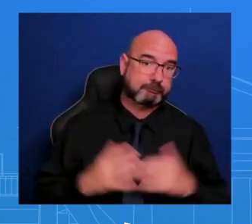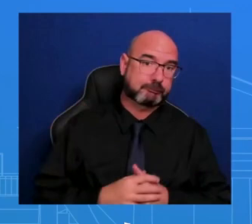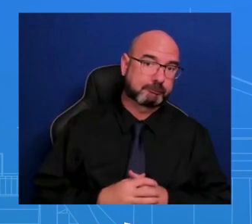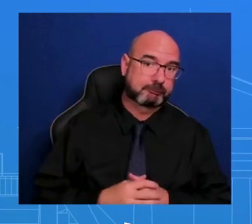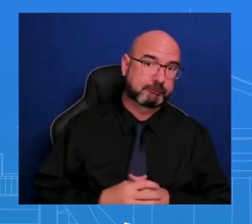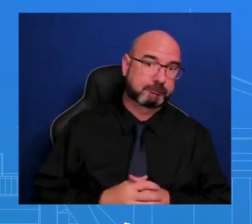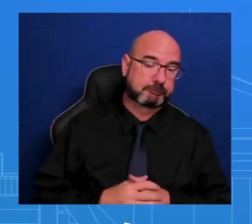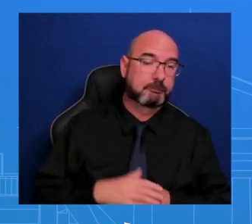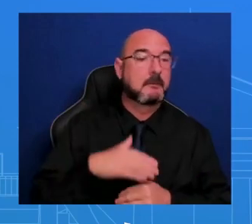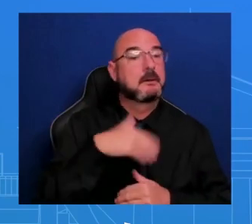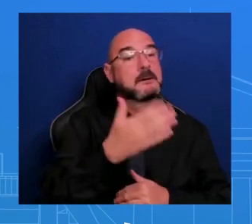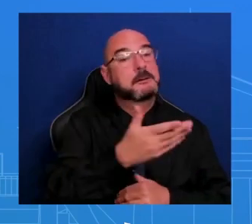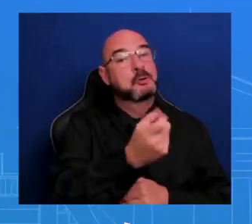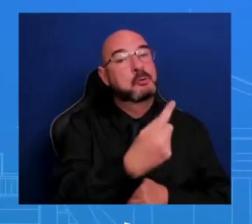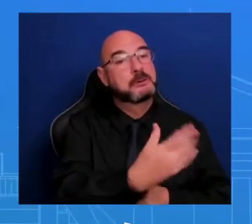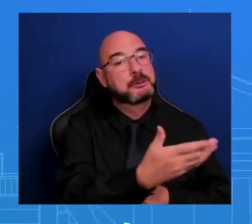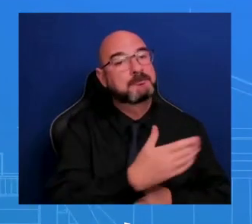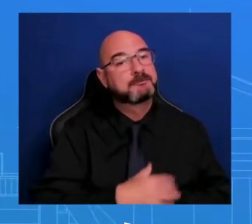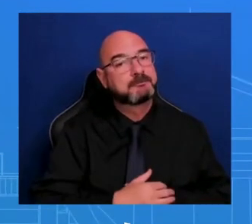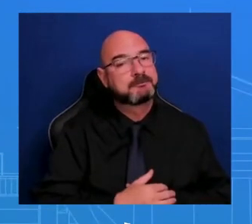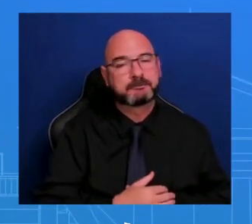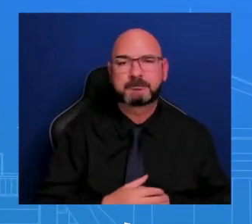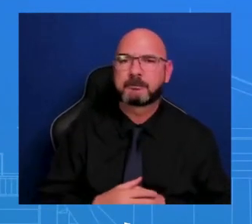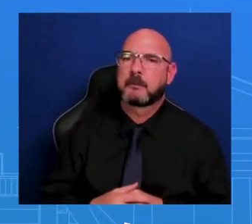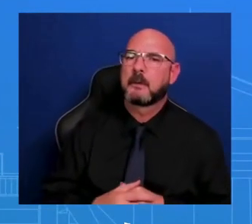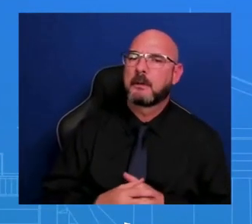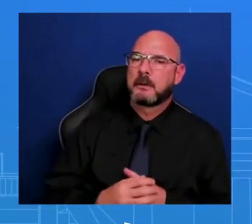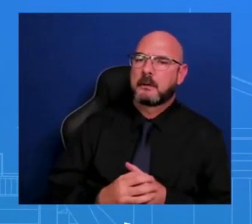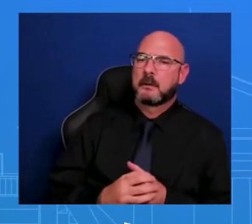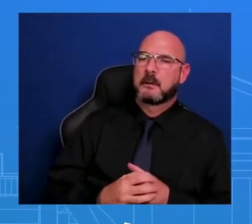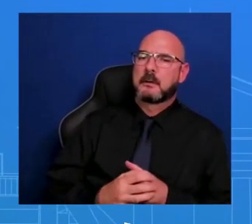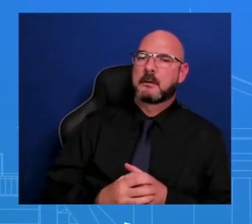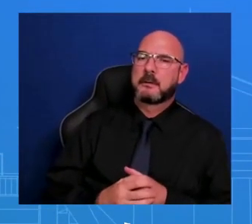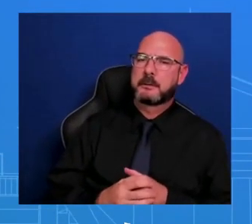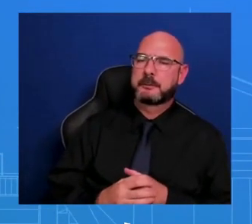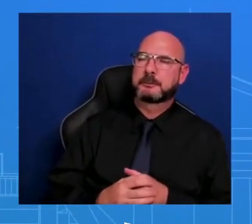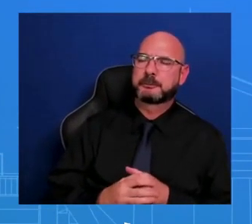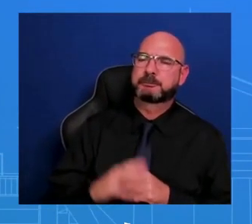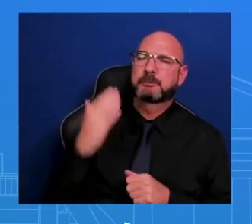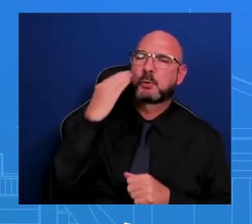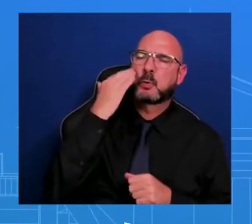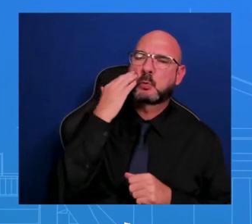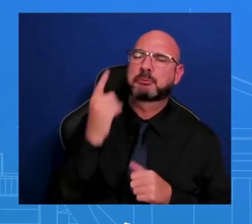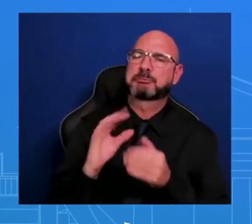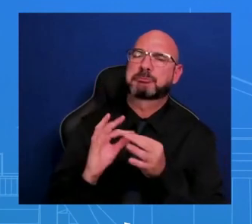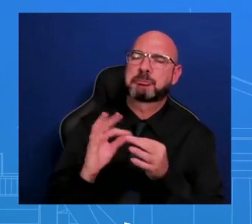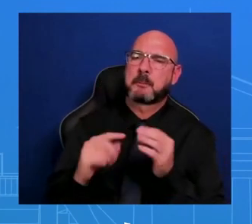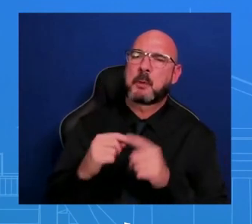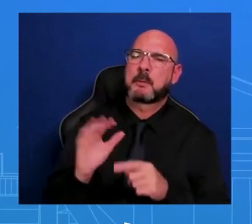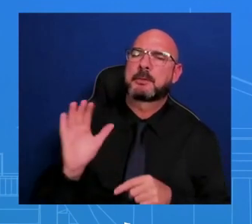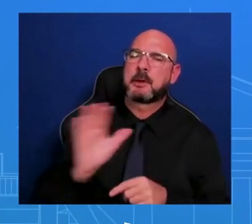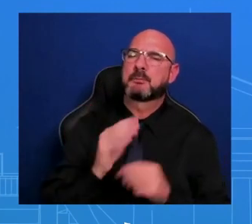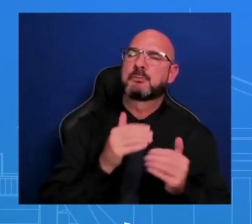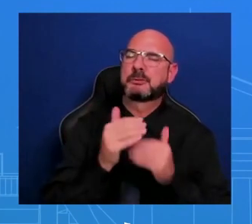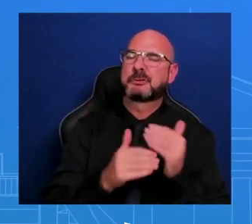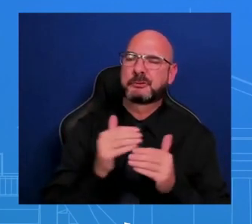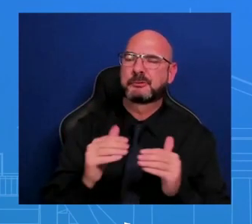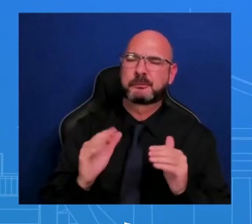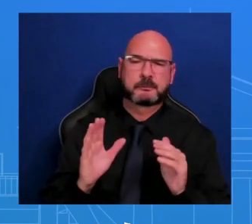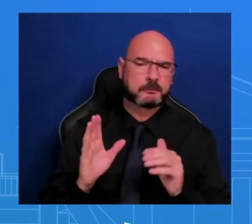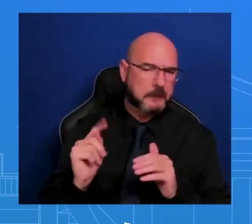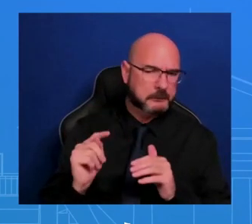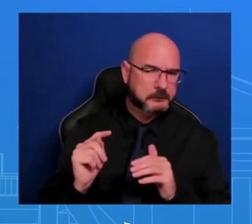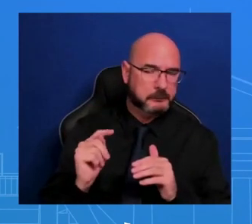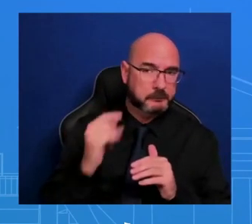follow-up. I know you don't want to talk about their process, but once the House picks a speaker, your process, considering the global